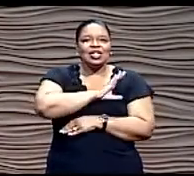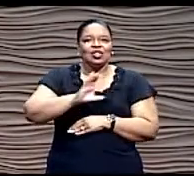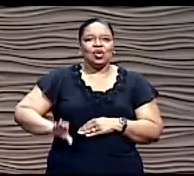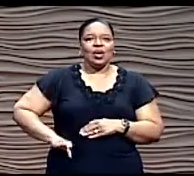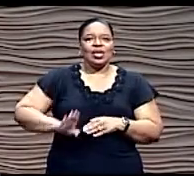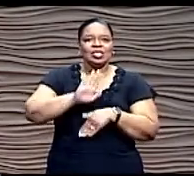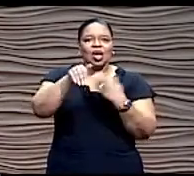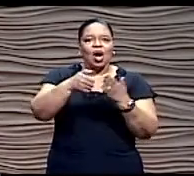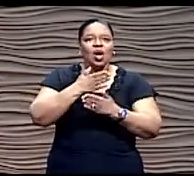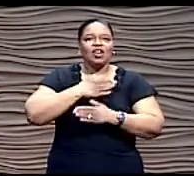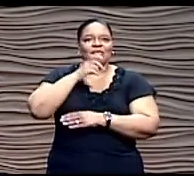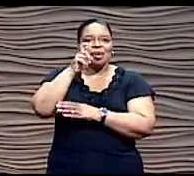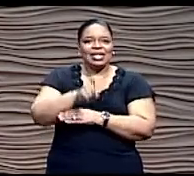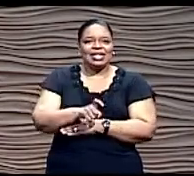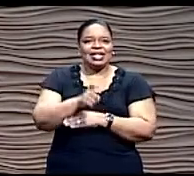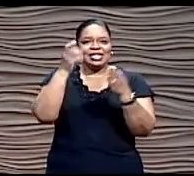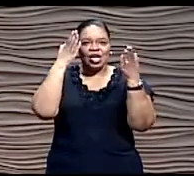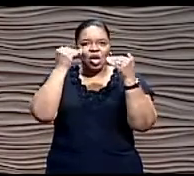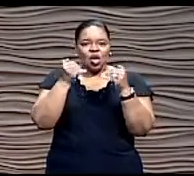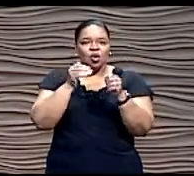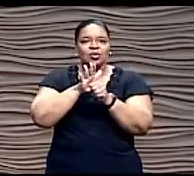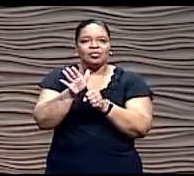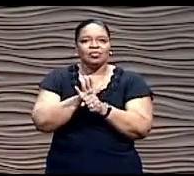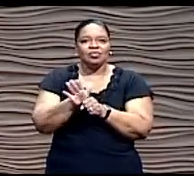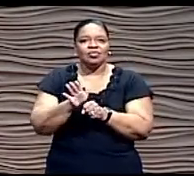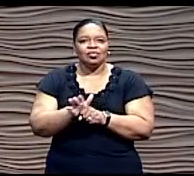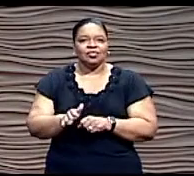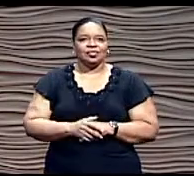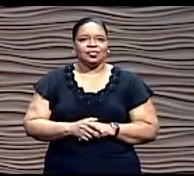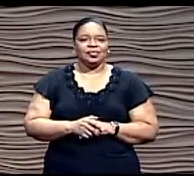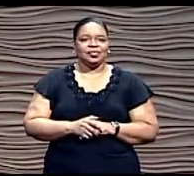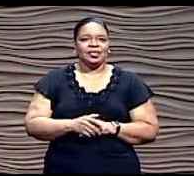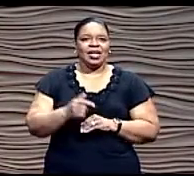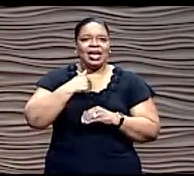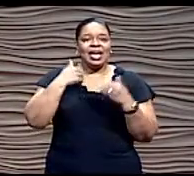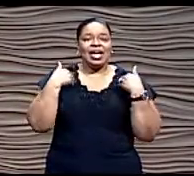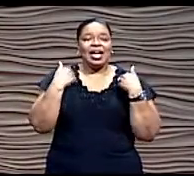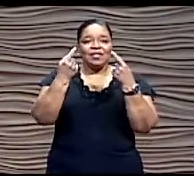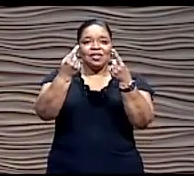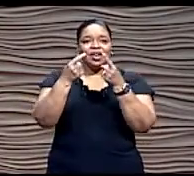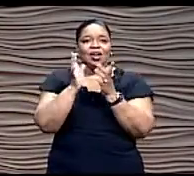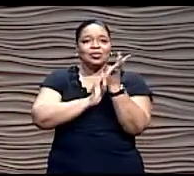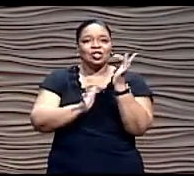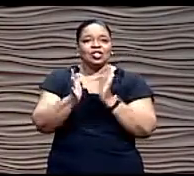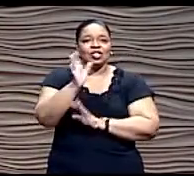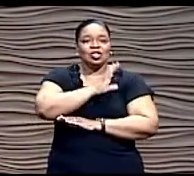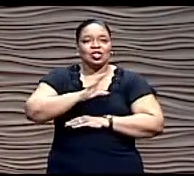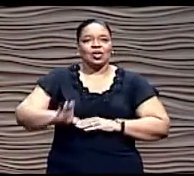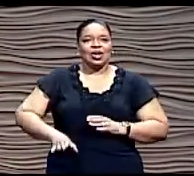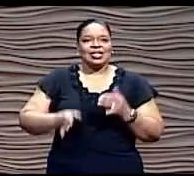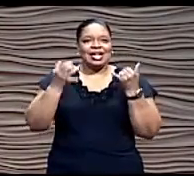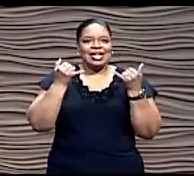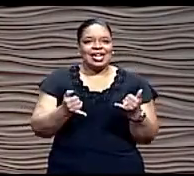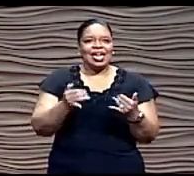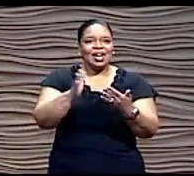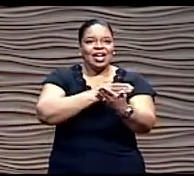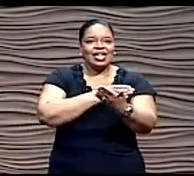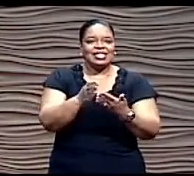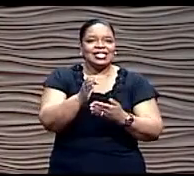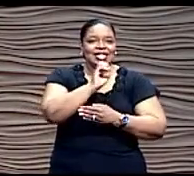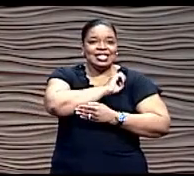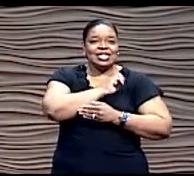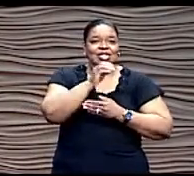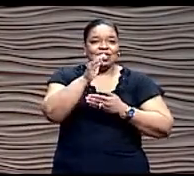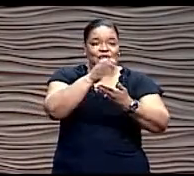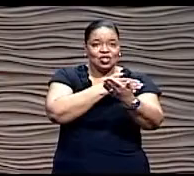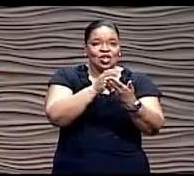all of my needs and hopes have been fulfilled. I have come to him. And so now I sing Ezekiel saw